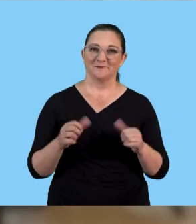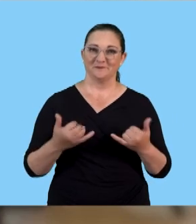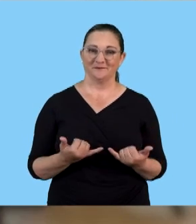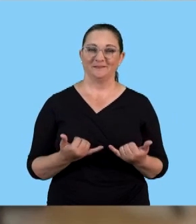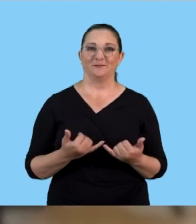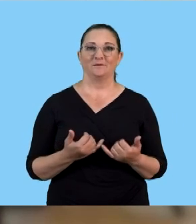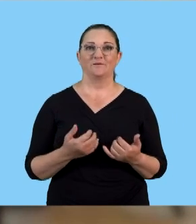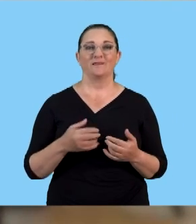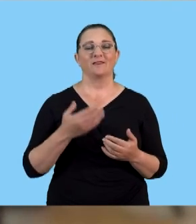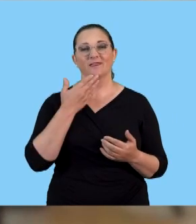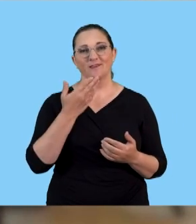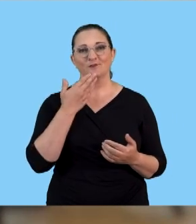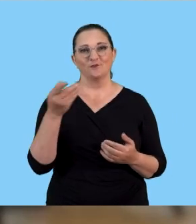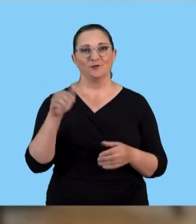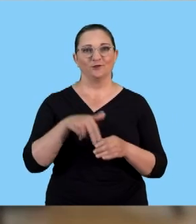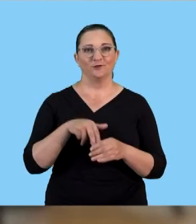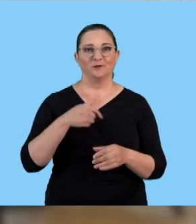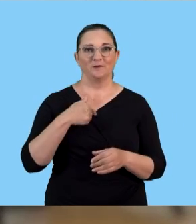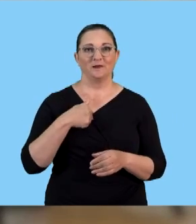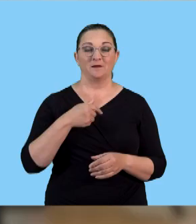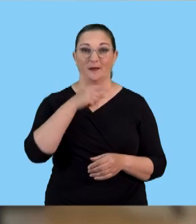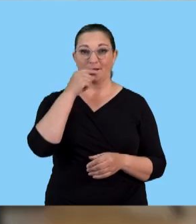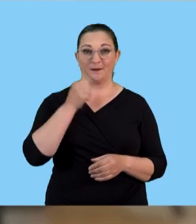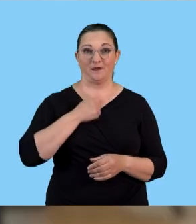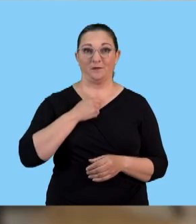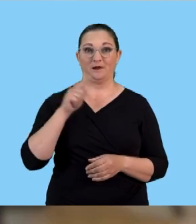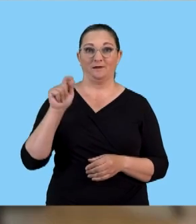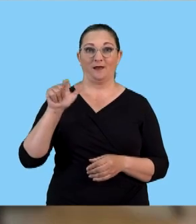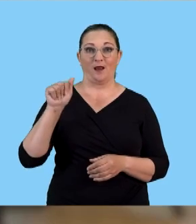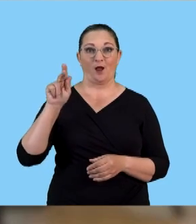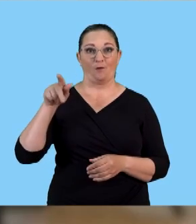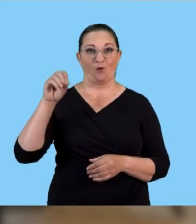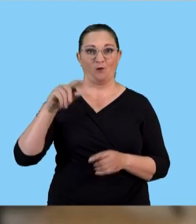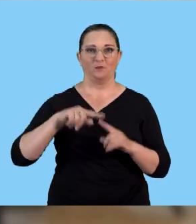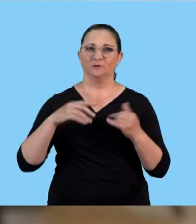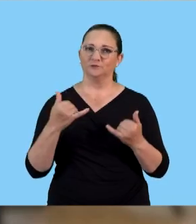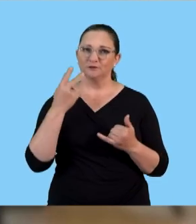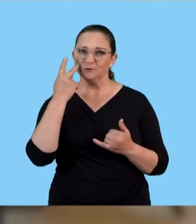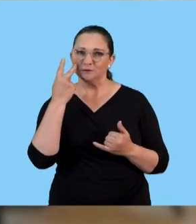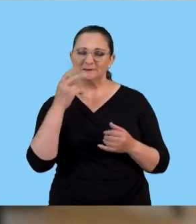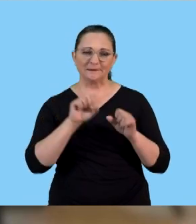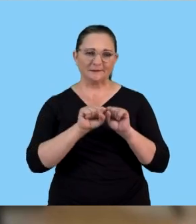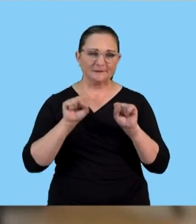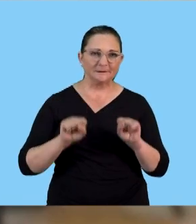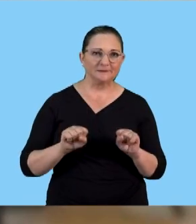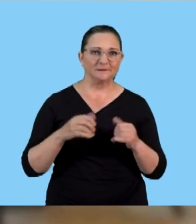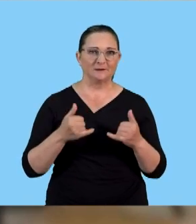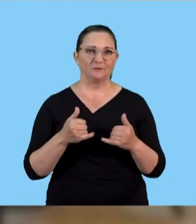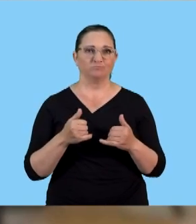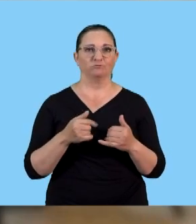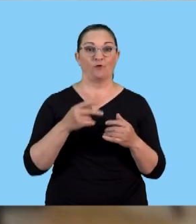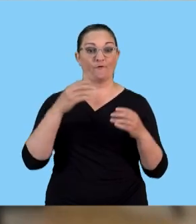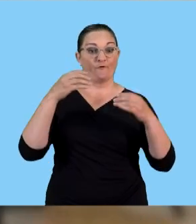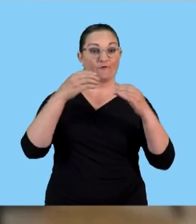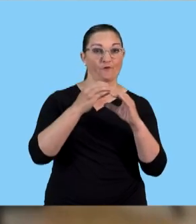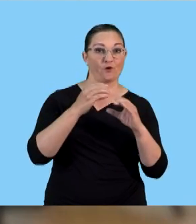Welcome everyone and thank you for joining me. My name is Tandin Lapo and today we are looking at the tariff systems, whereby now we will